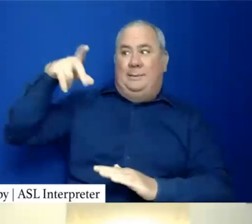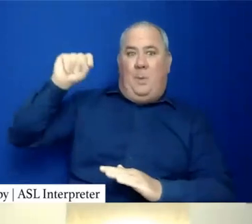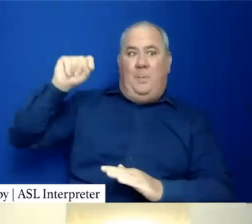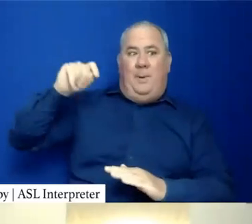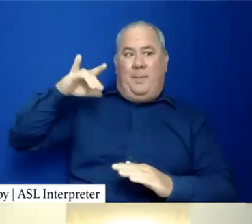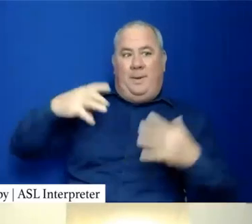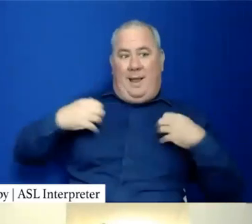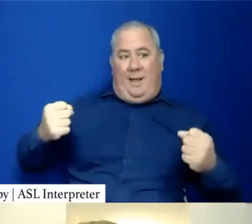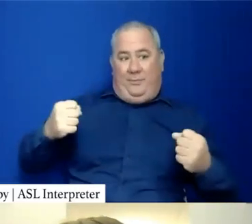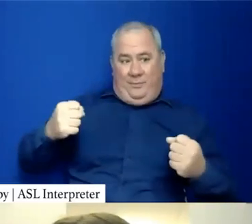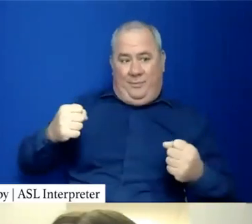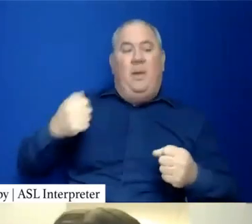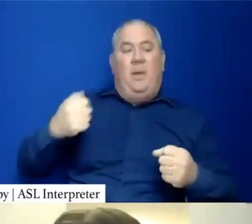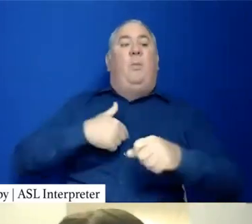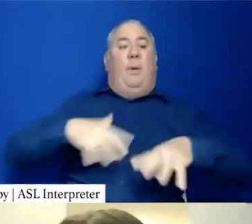we set the agenda,